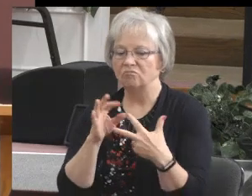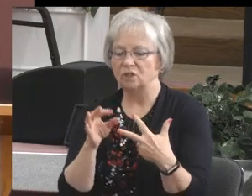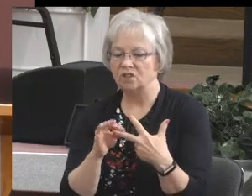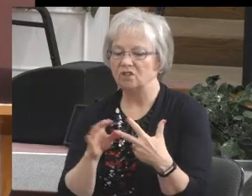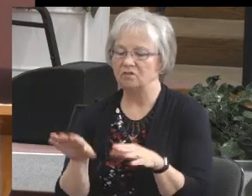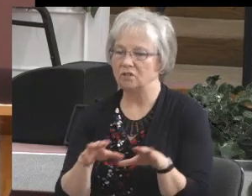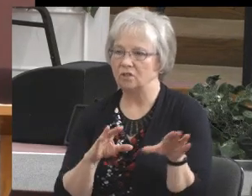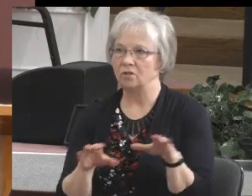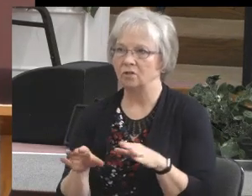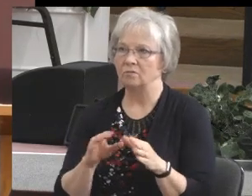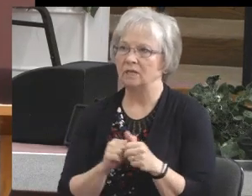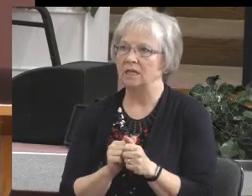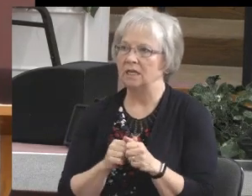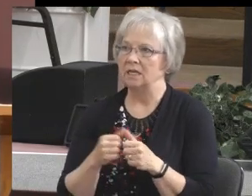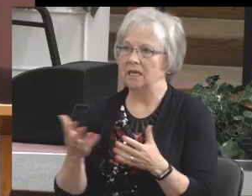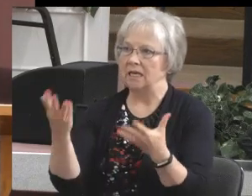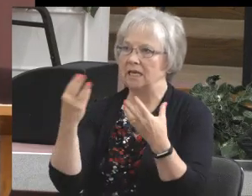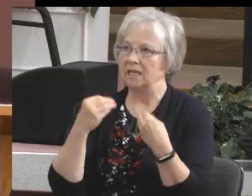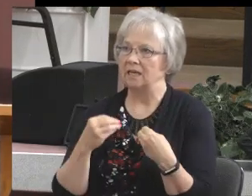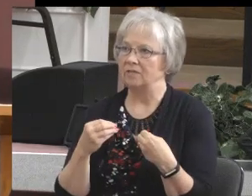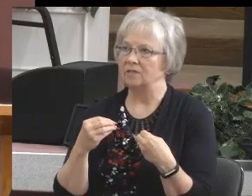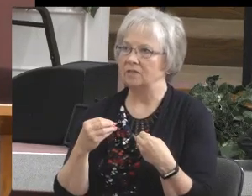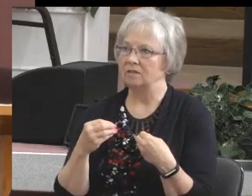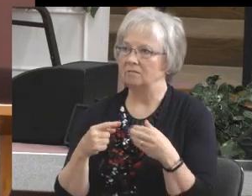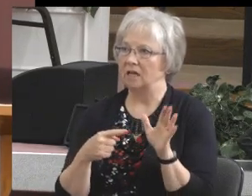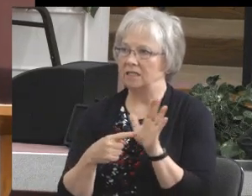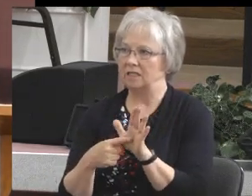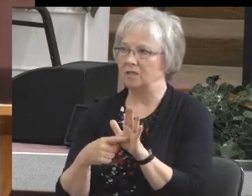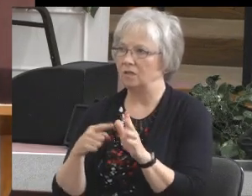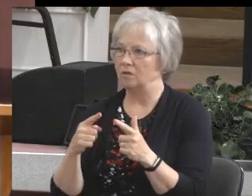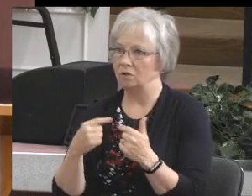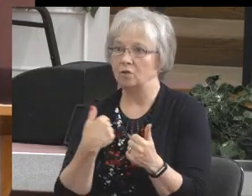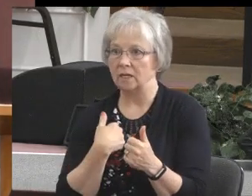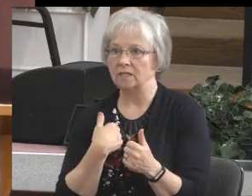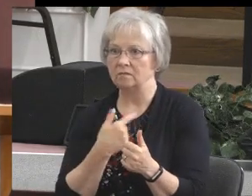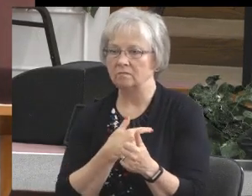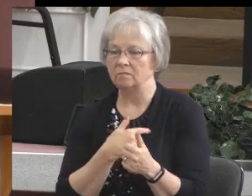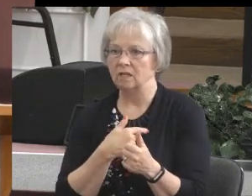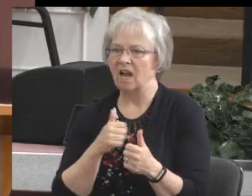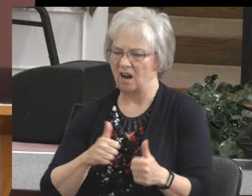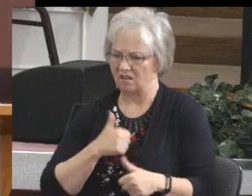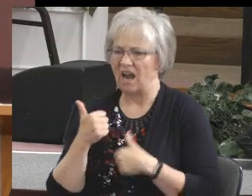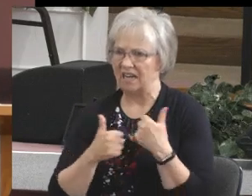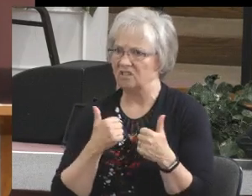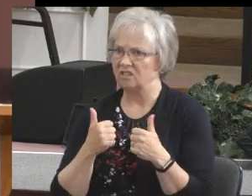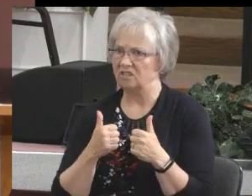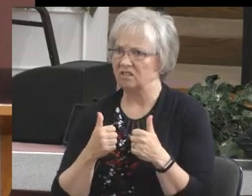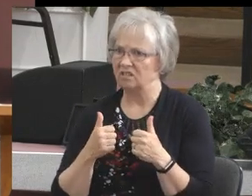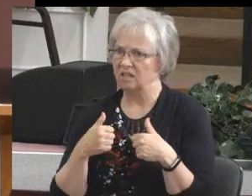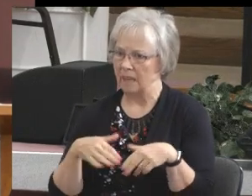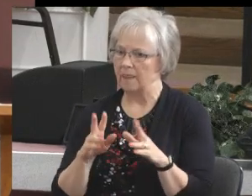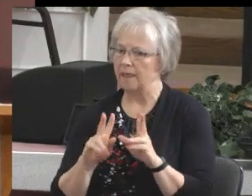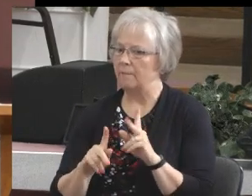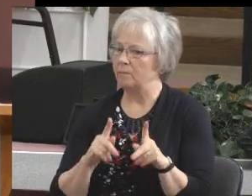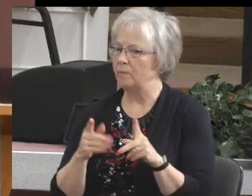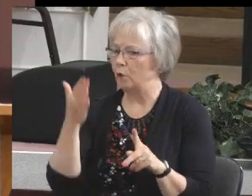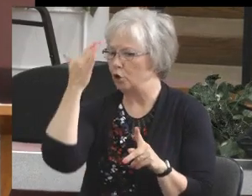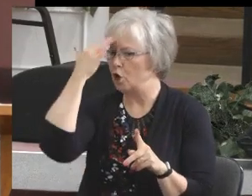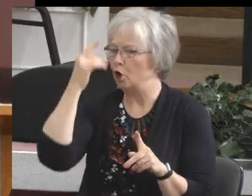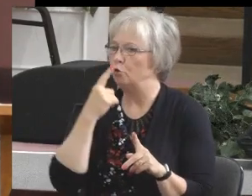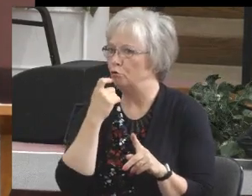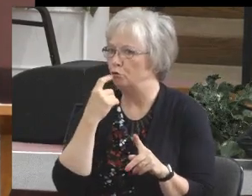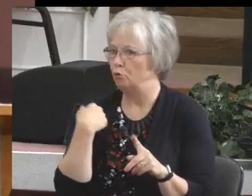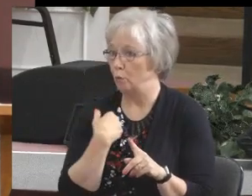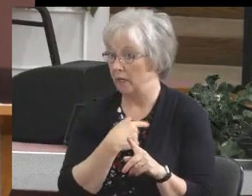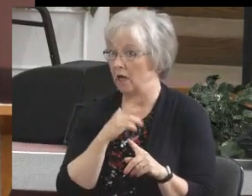it gives an identity to us. It allows other people to see who we are. You see, that's one of the reasons I have encouraged us as a church